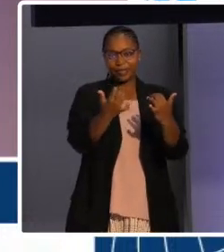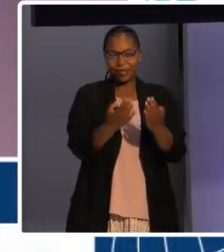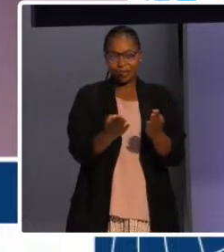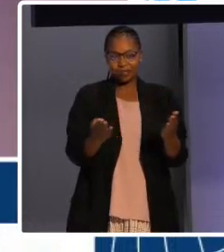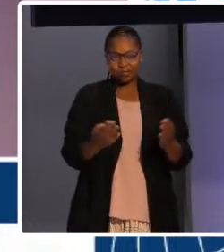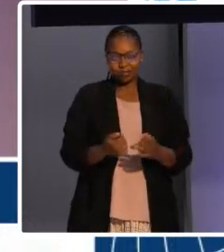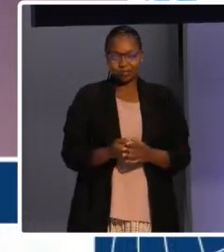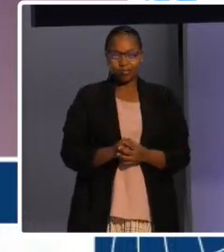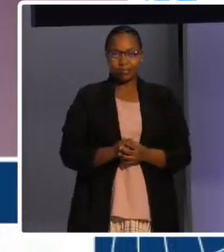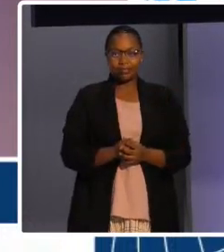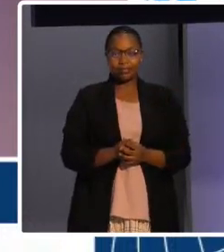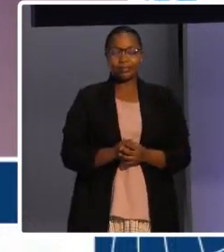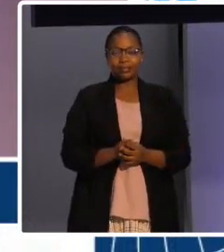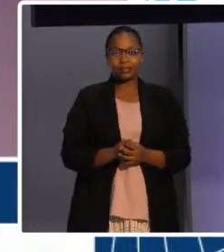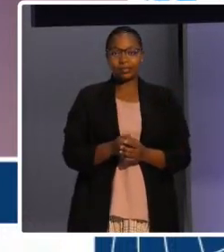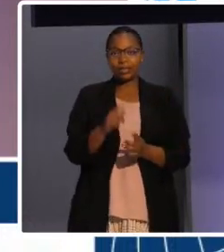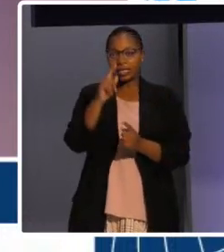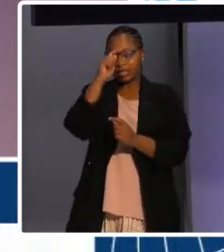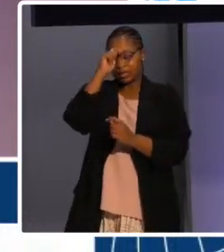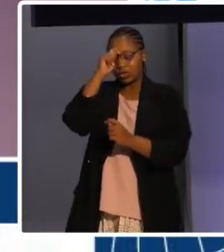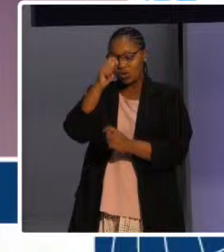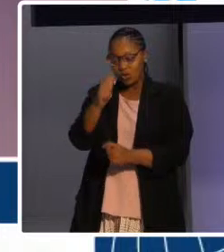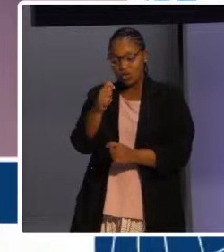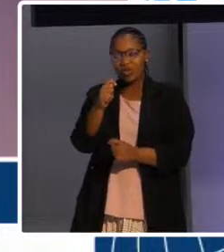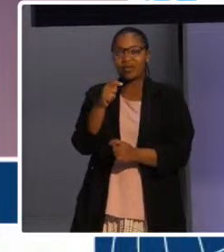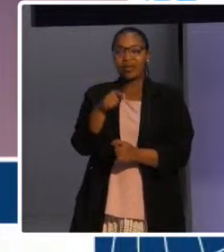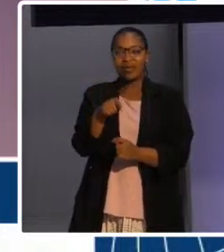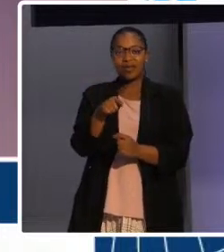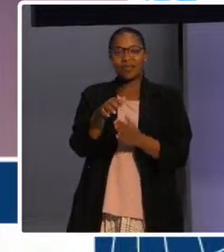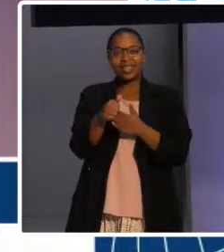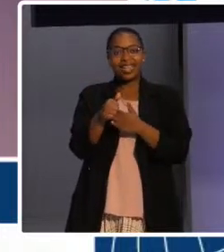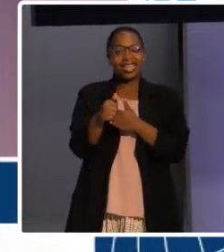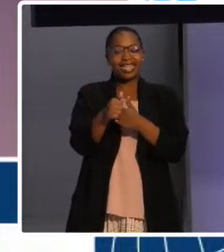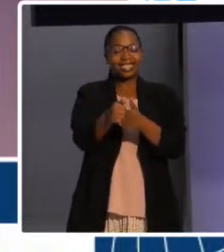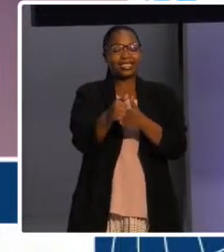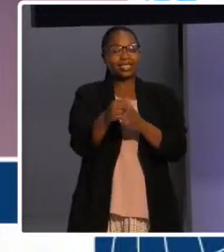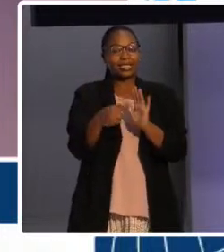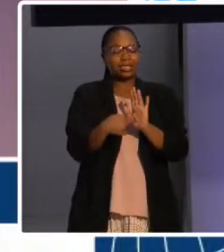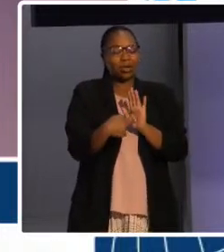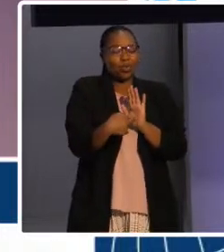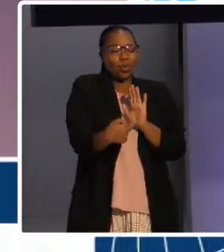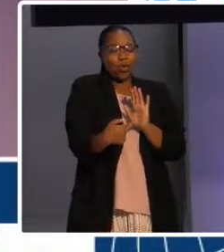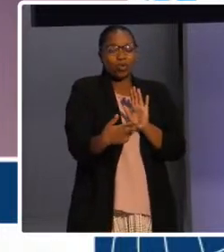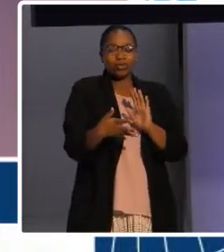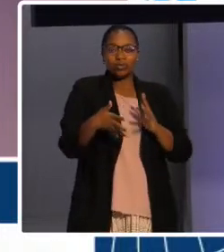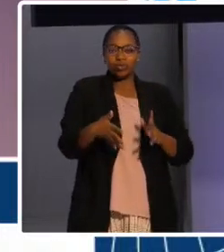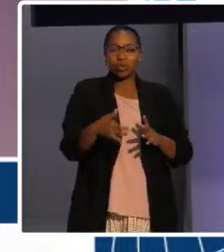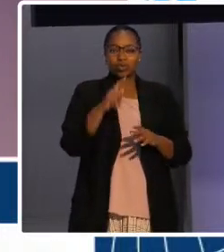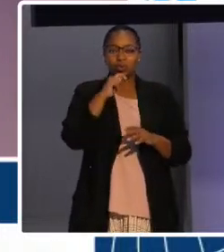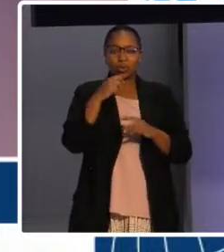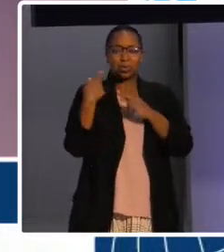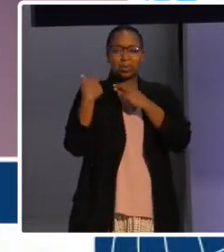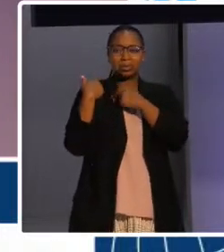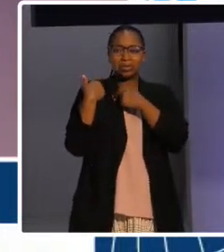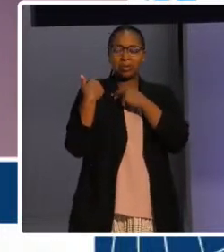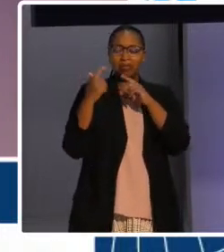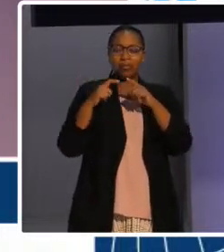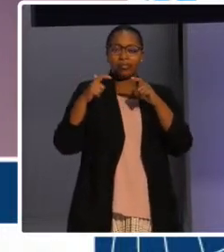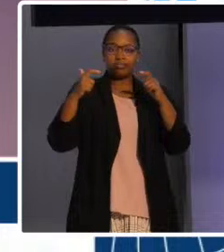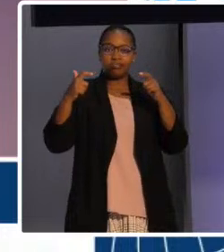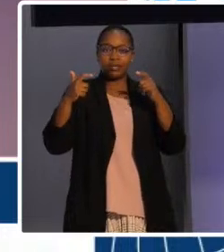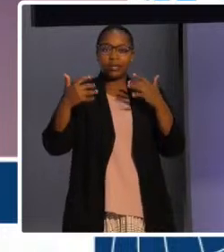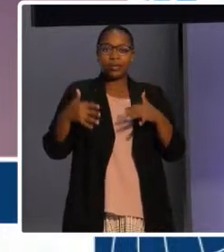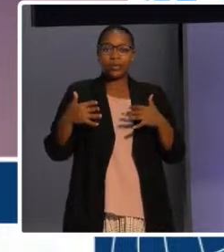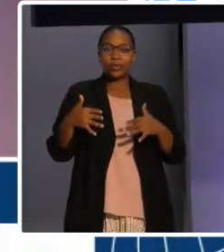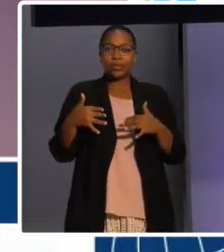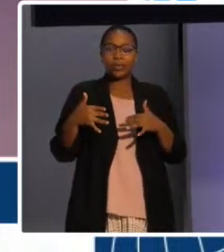The honor of leading this august body invariably places a significant responsibility on South